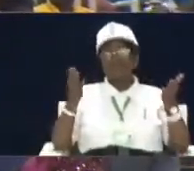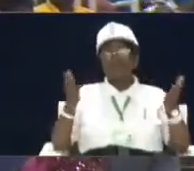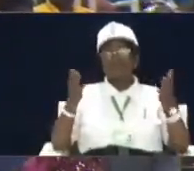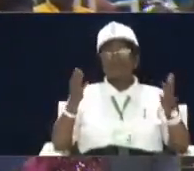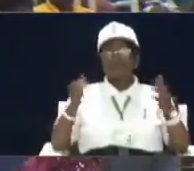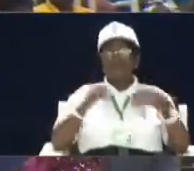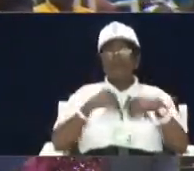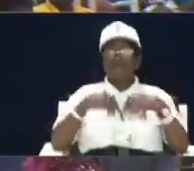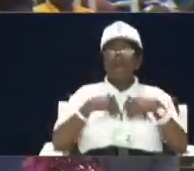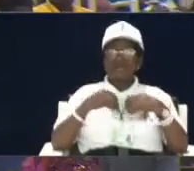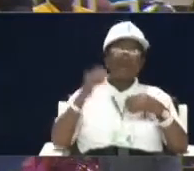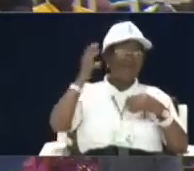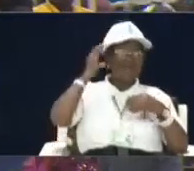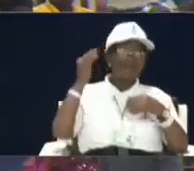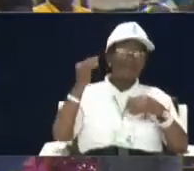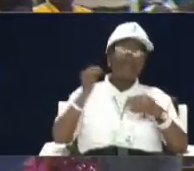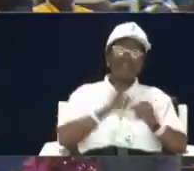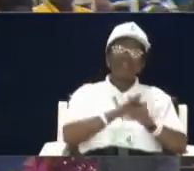had enough of bad news.